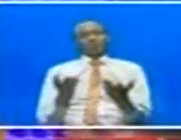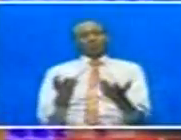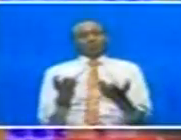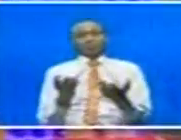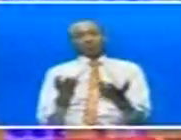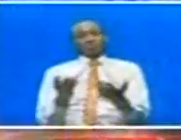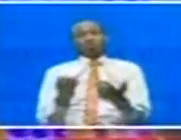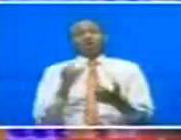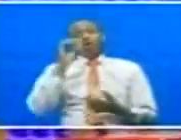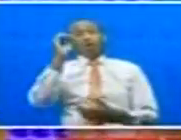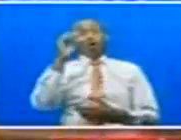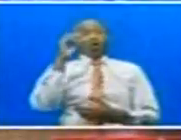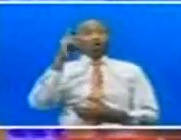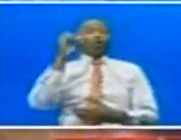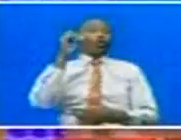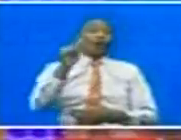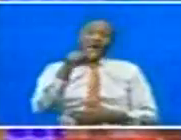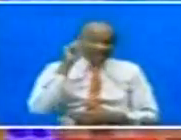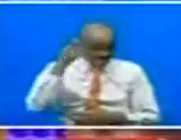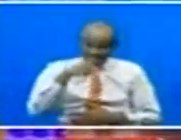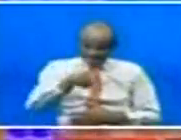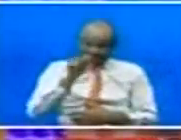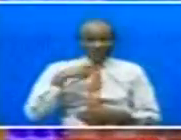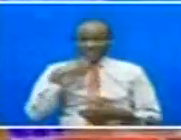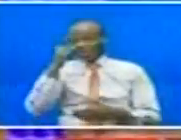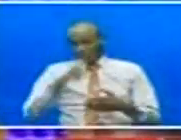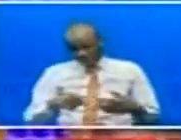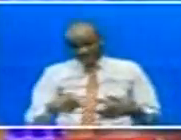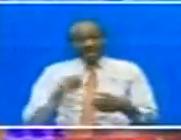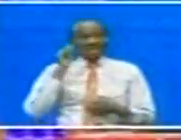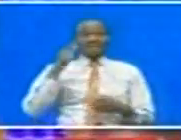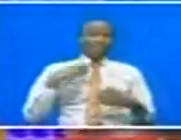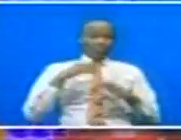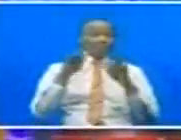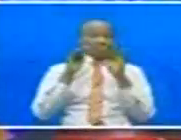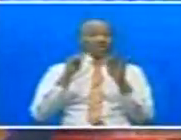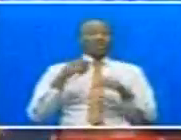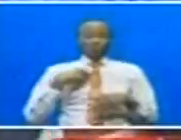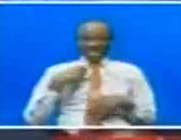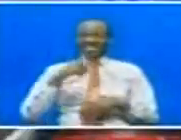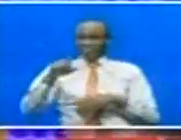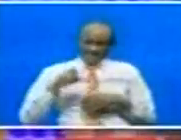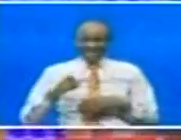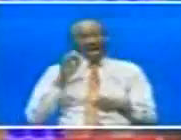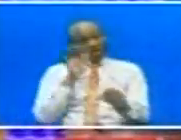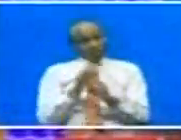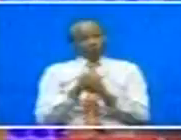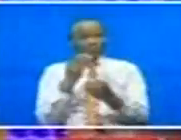Within the Okoa Kenya bill, they have not come up with requirements that says Kenyans, wait a minute, we are demanding so